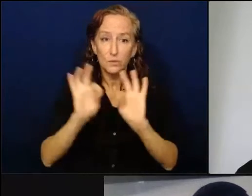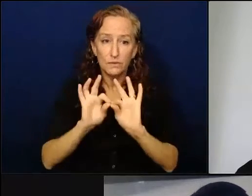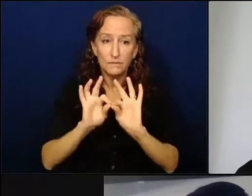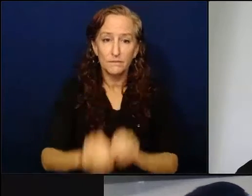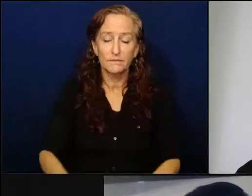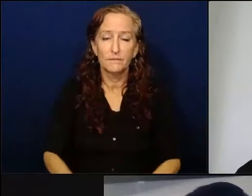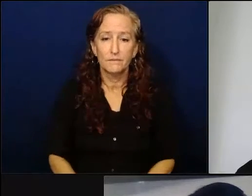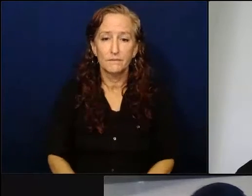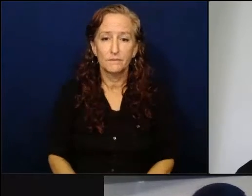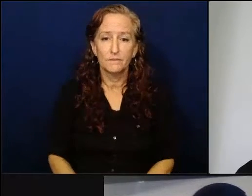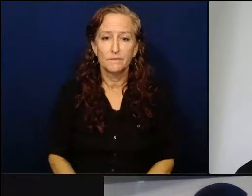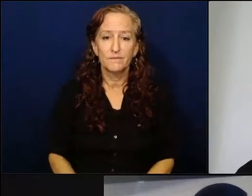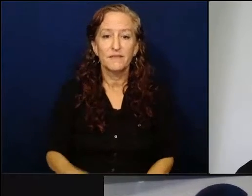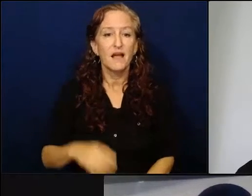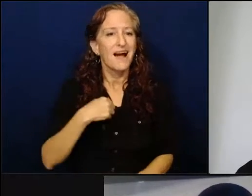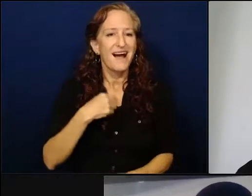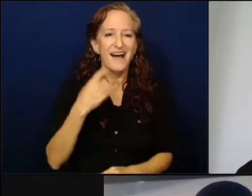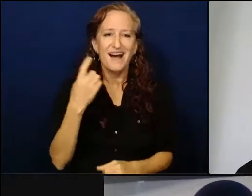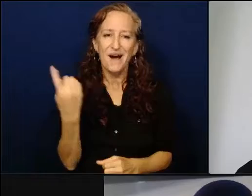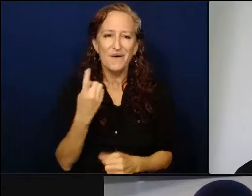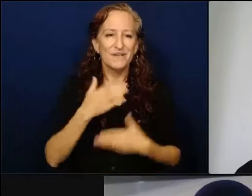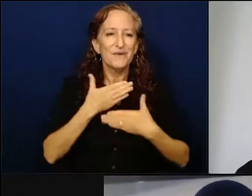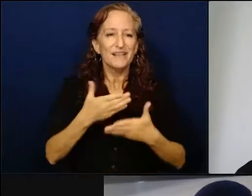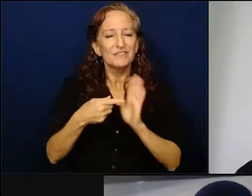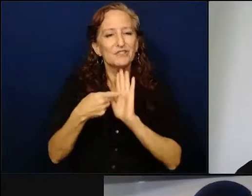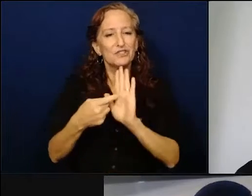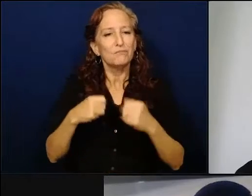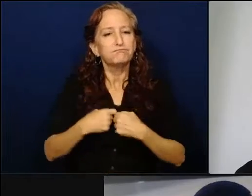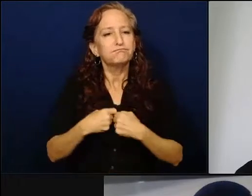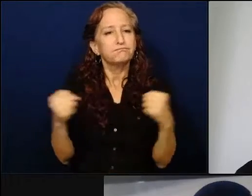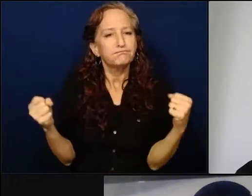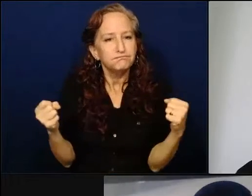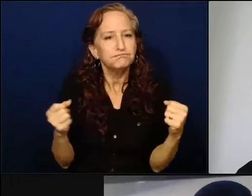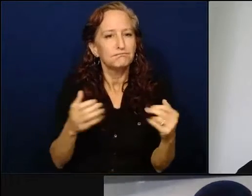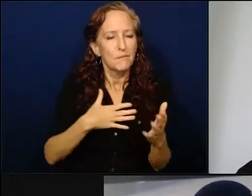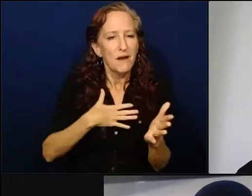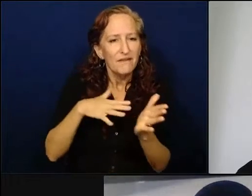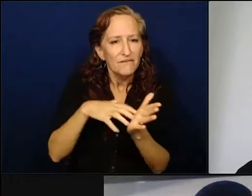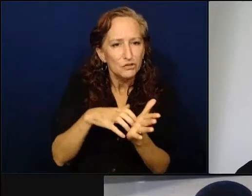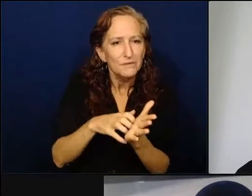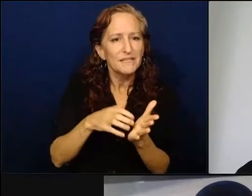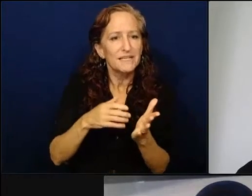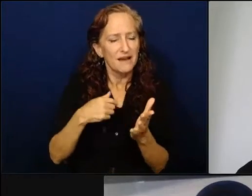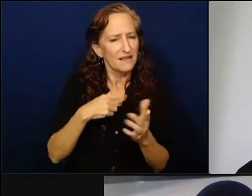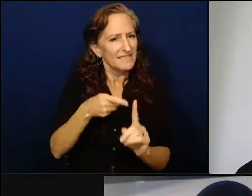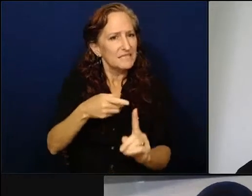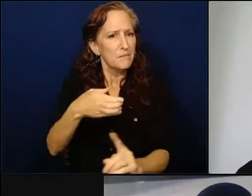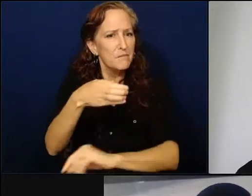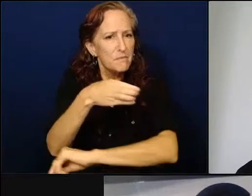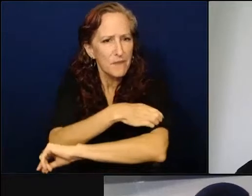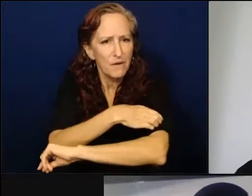never had a problem displaying vulnerability with my team. And I felt the power of that